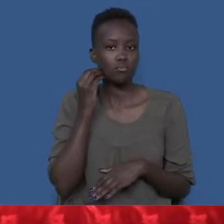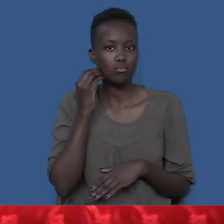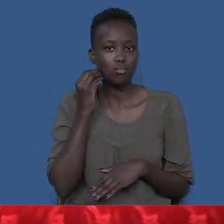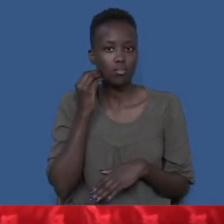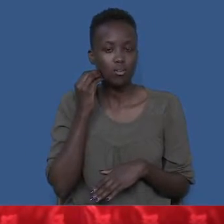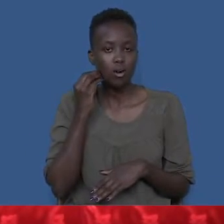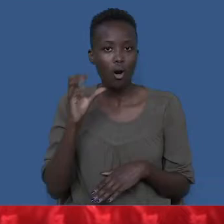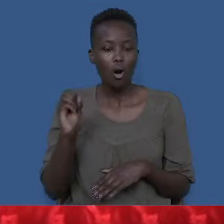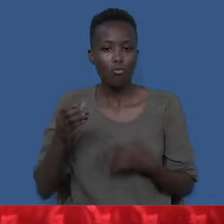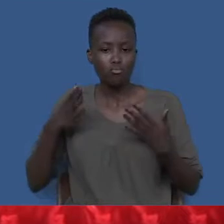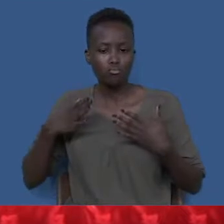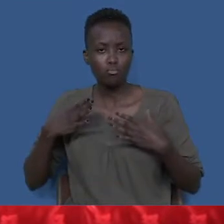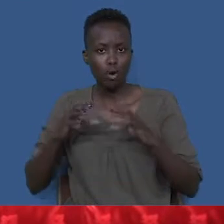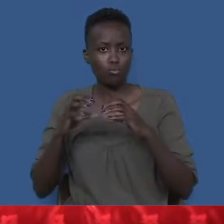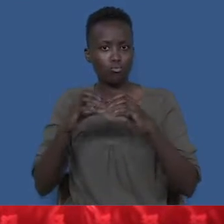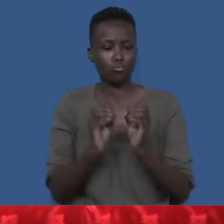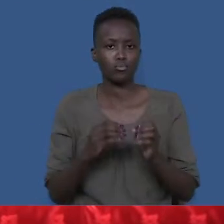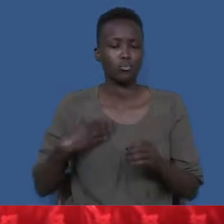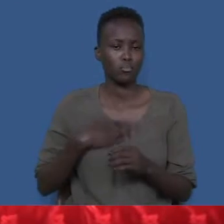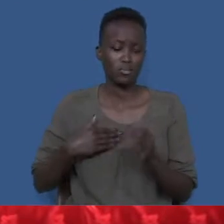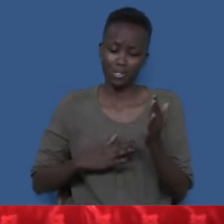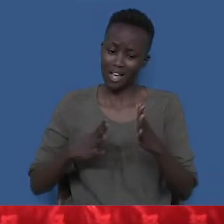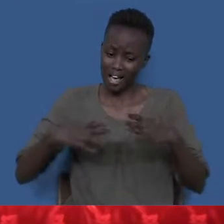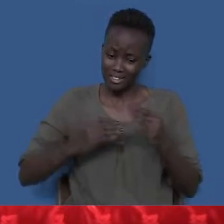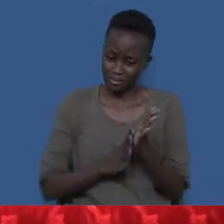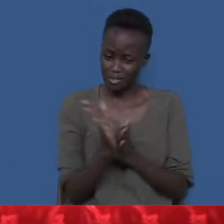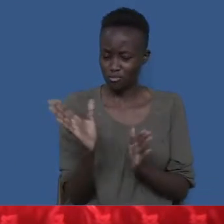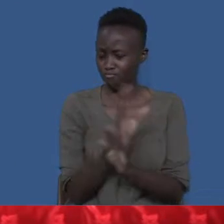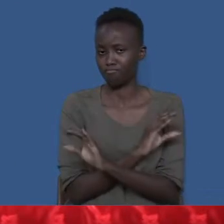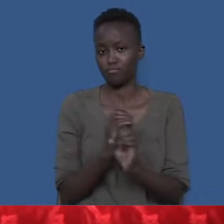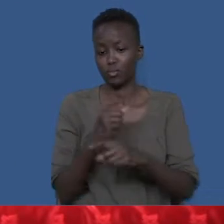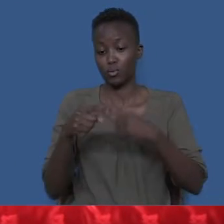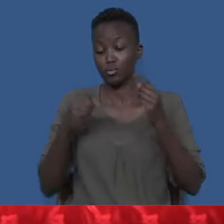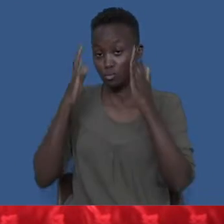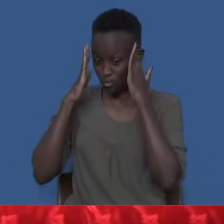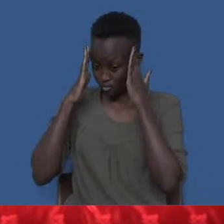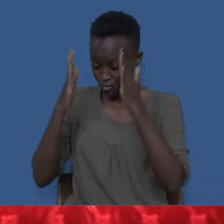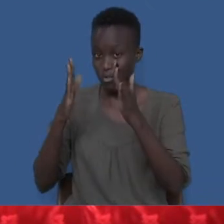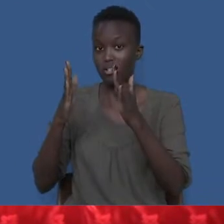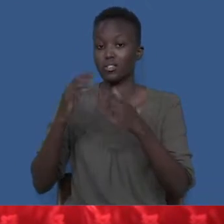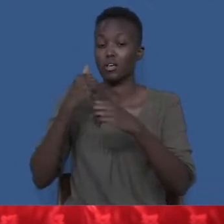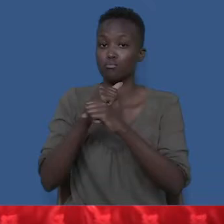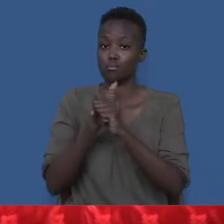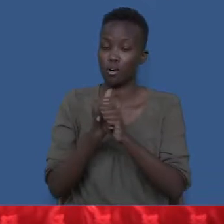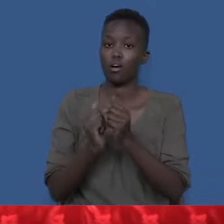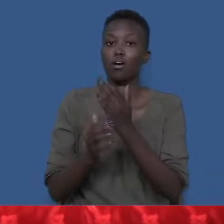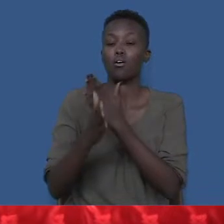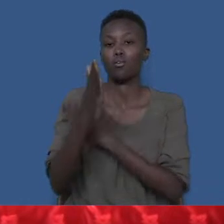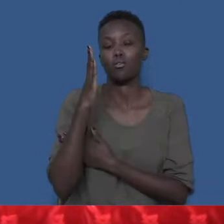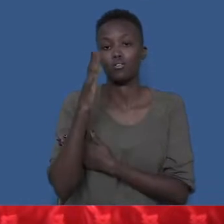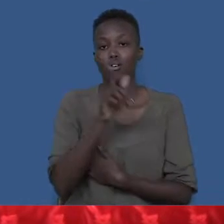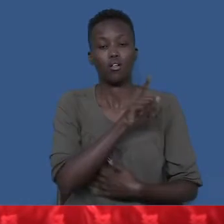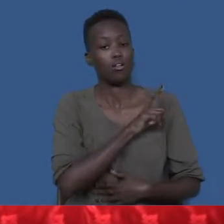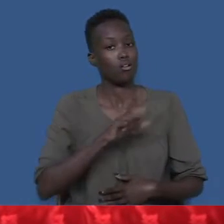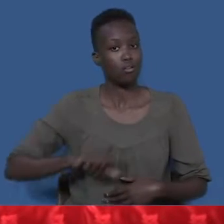that chama for a reason. Do not be distracted. Remain focused and do God's work. The